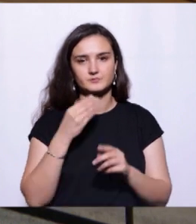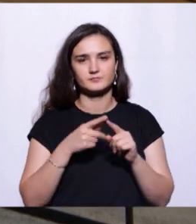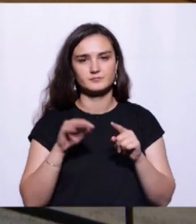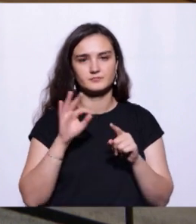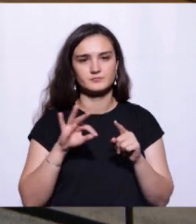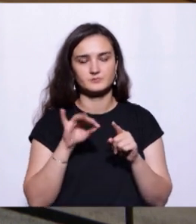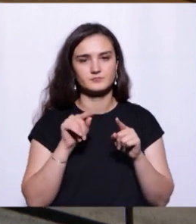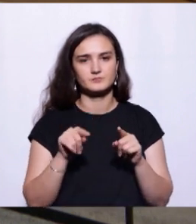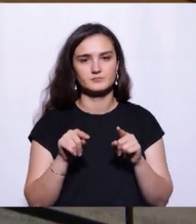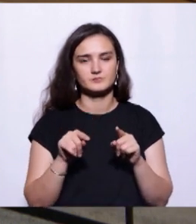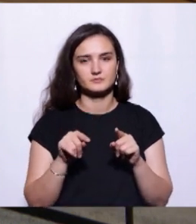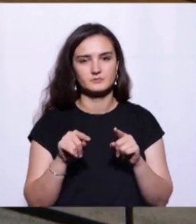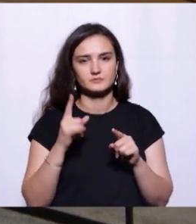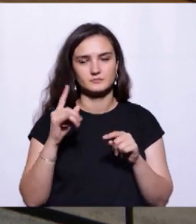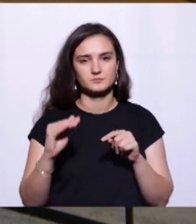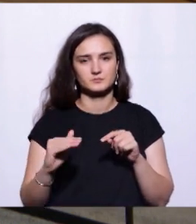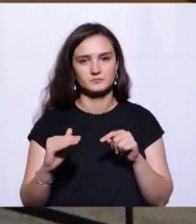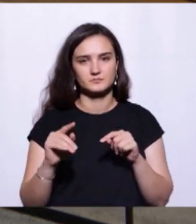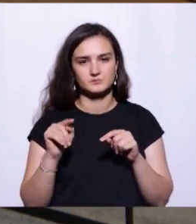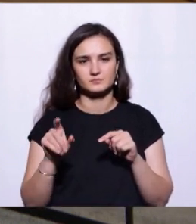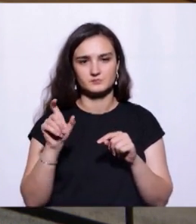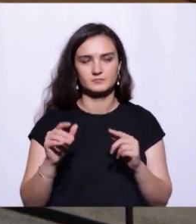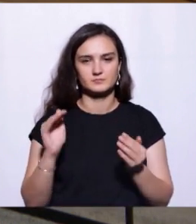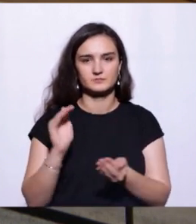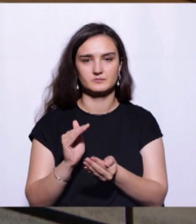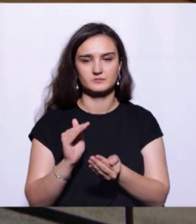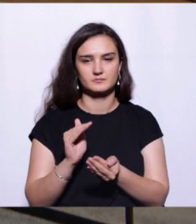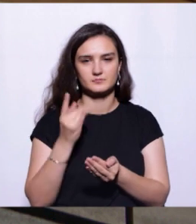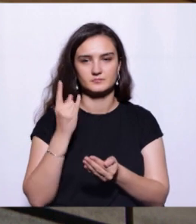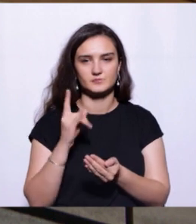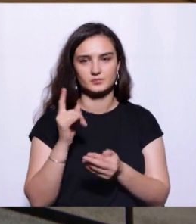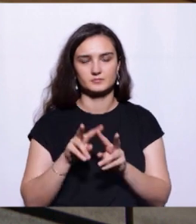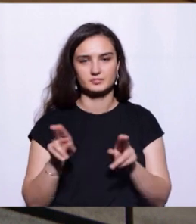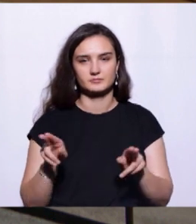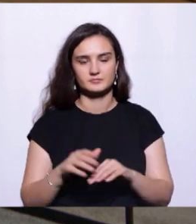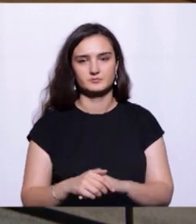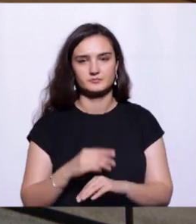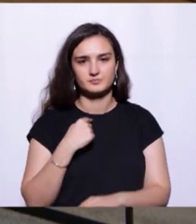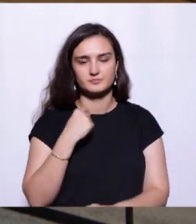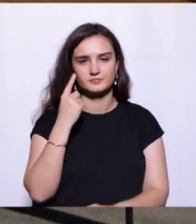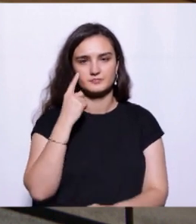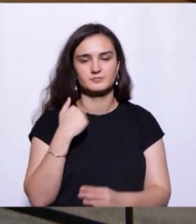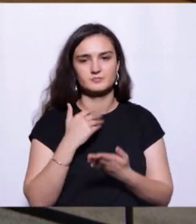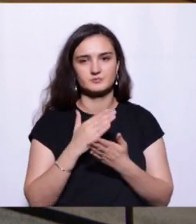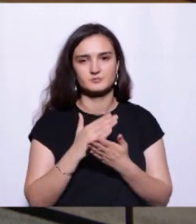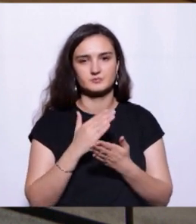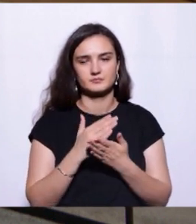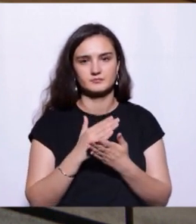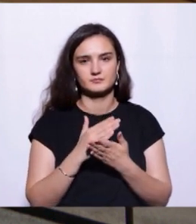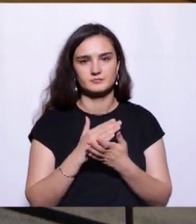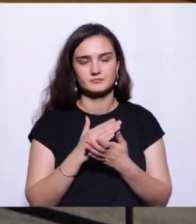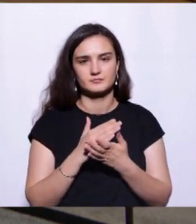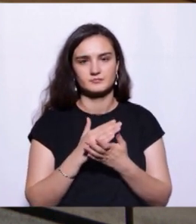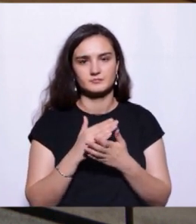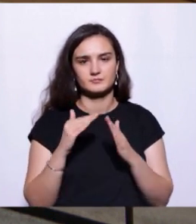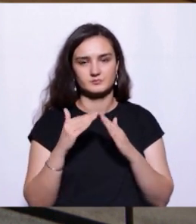about miniature is that a child is a miniature adult. That's very true. I think I have some miniature statues